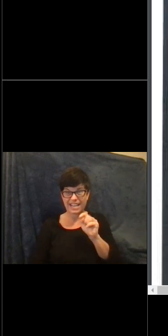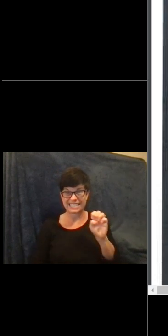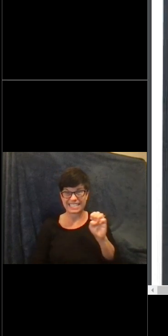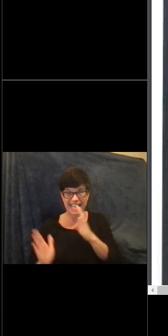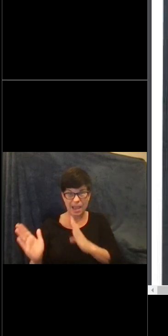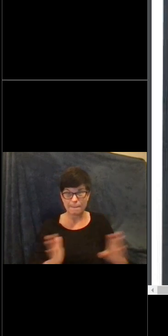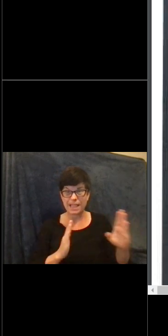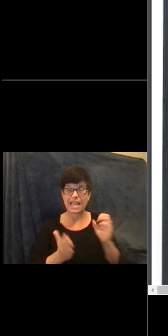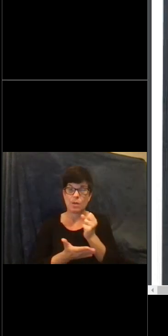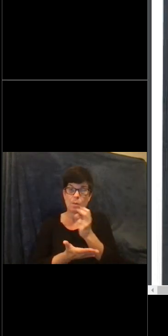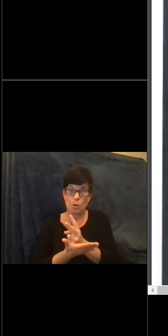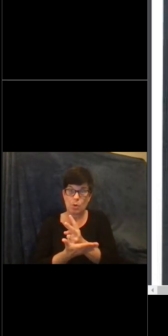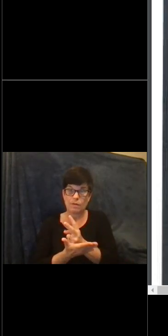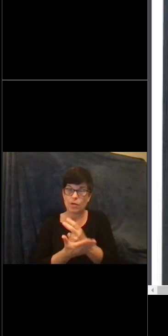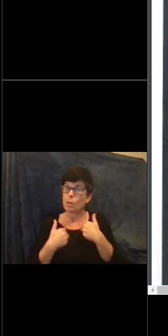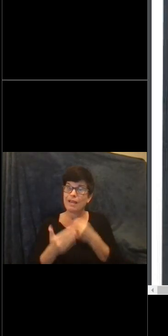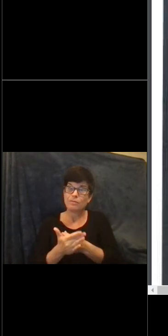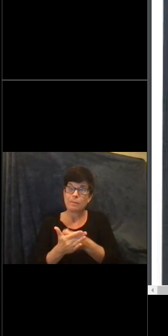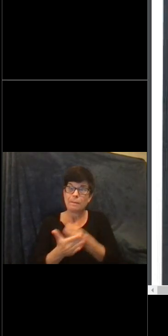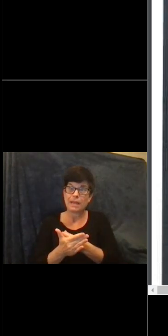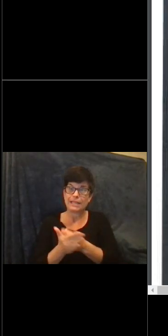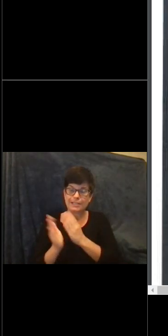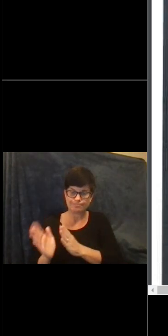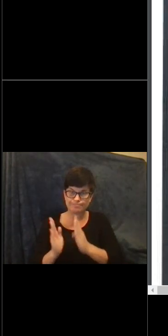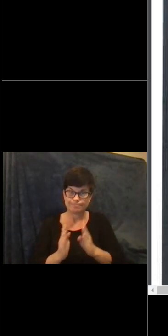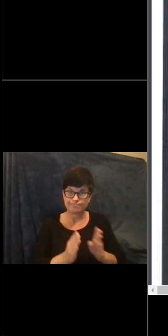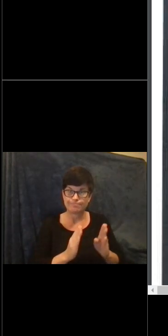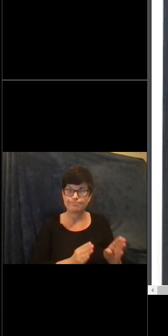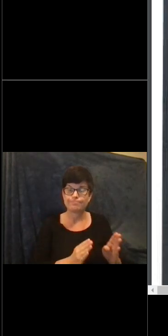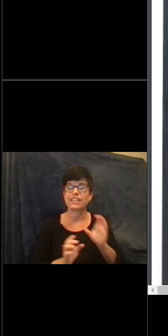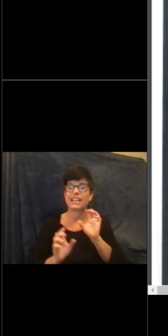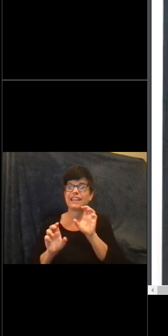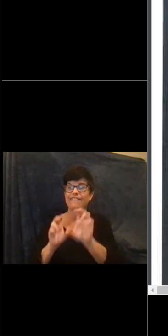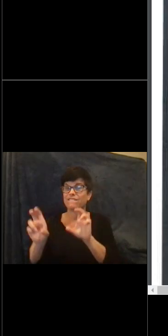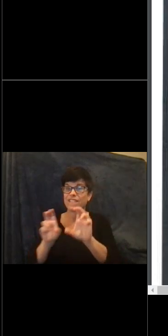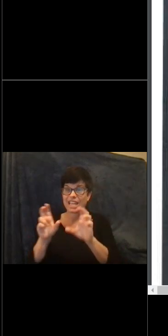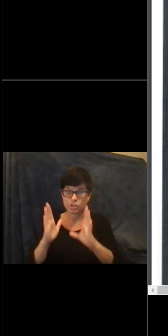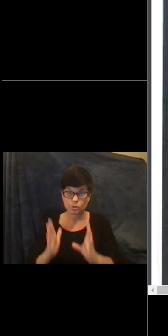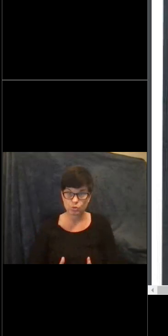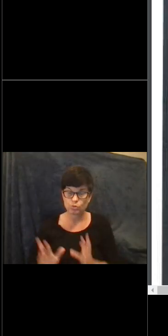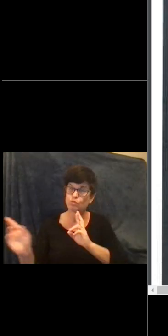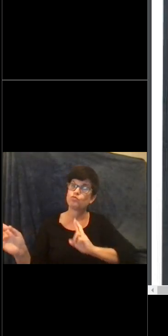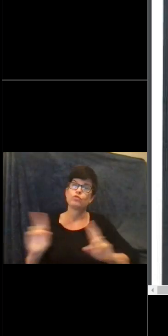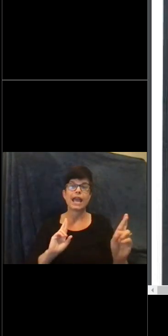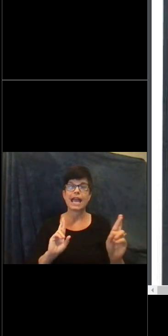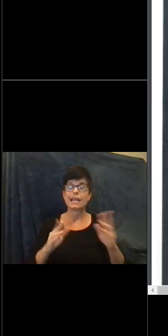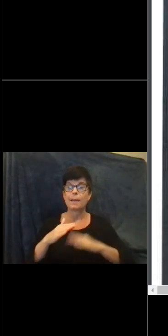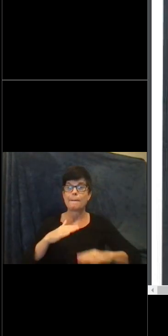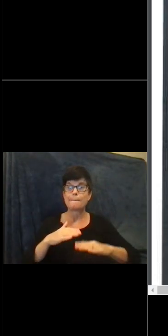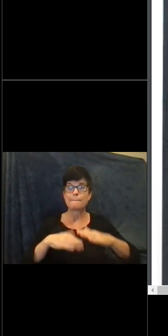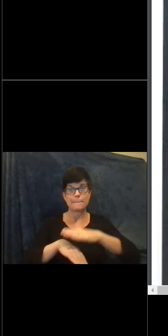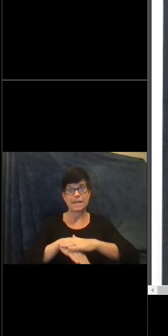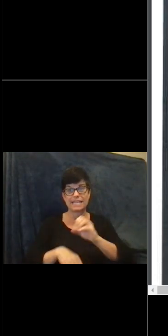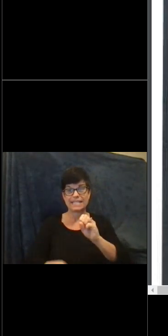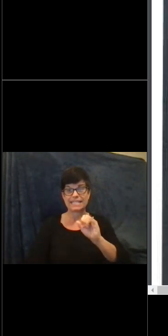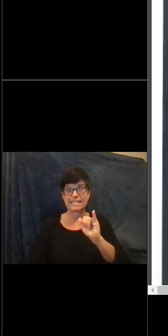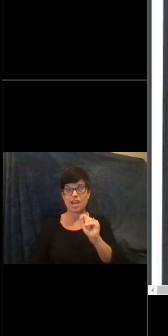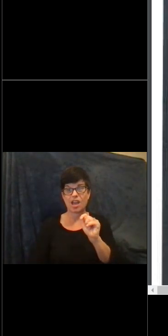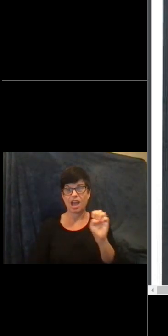up, you know, investors ready to go based on the site plan approval that we have worked really, really hard